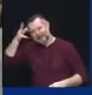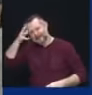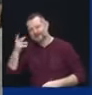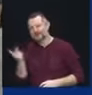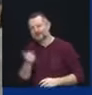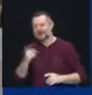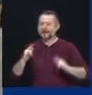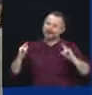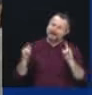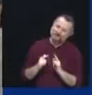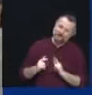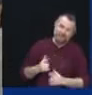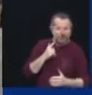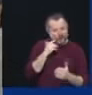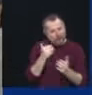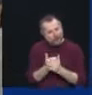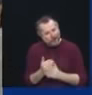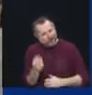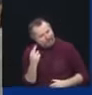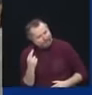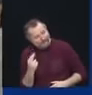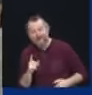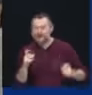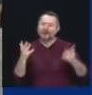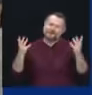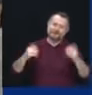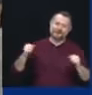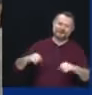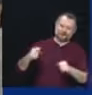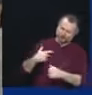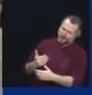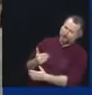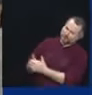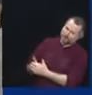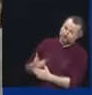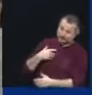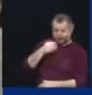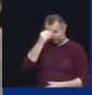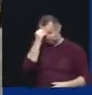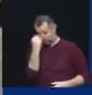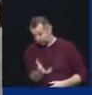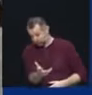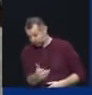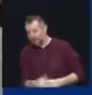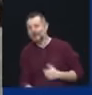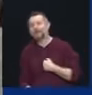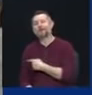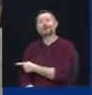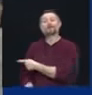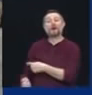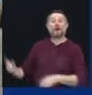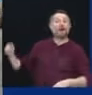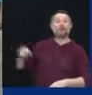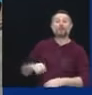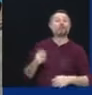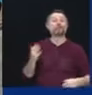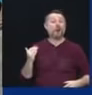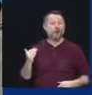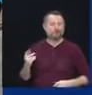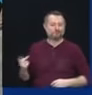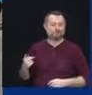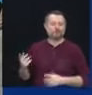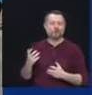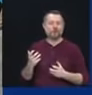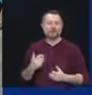and close. And we are loving and close. But full disclosure, Cara came with me today to buy